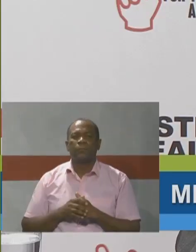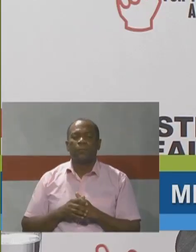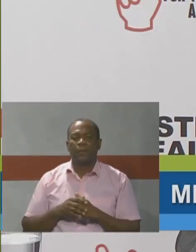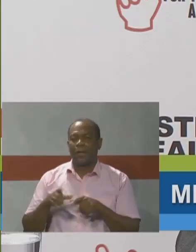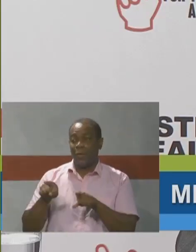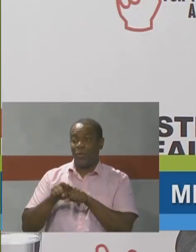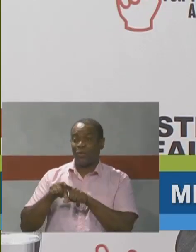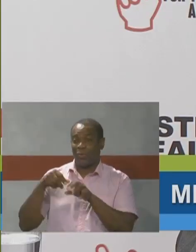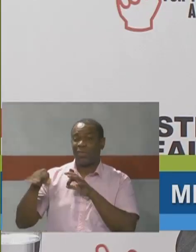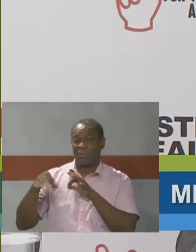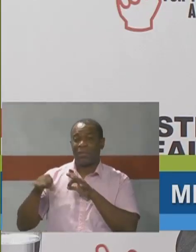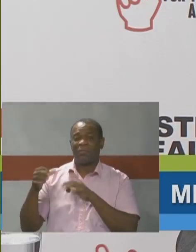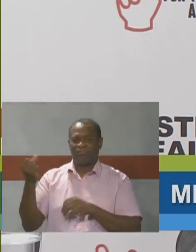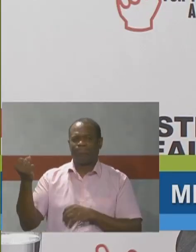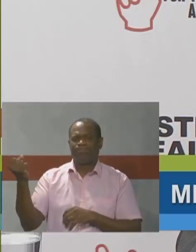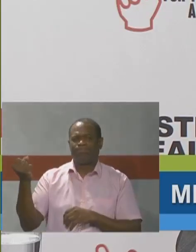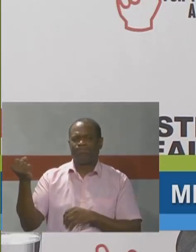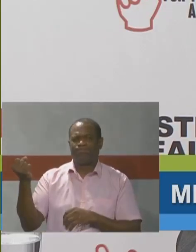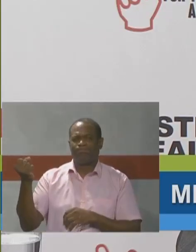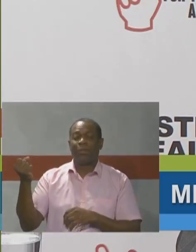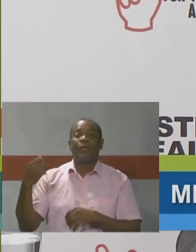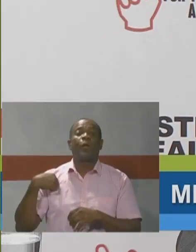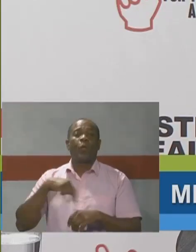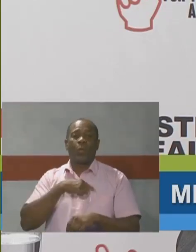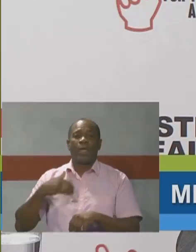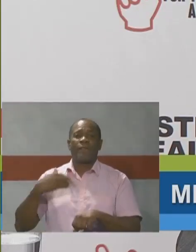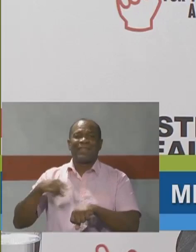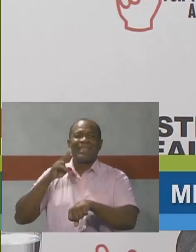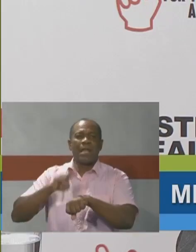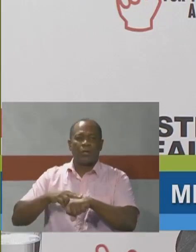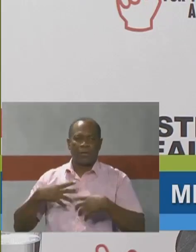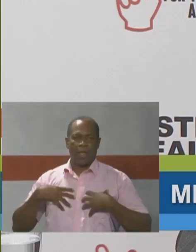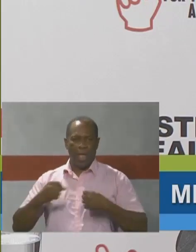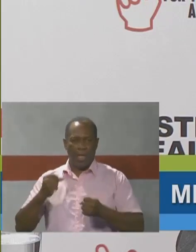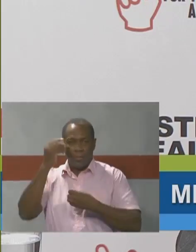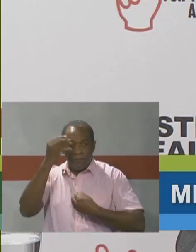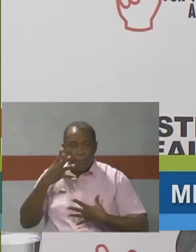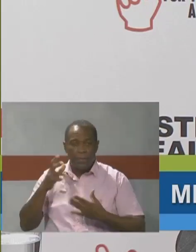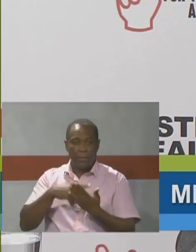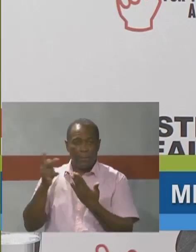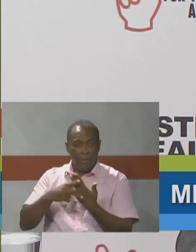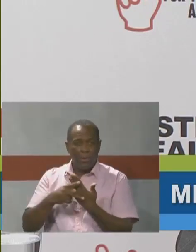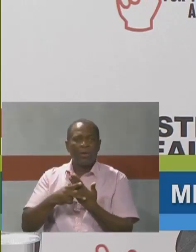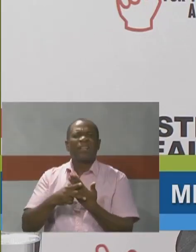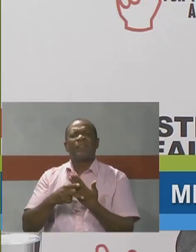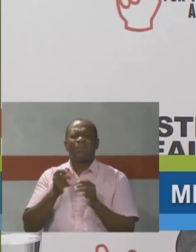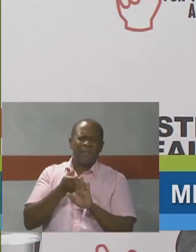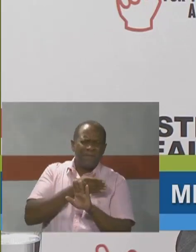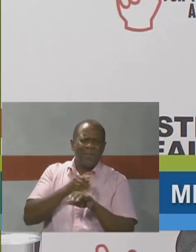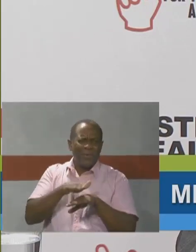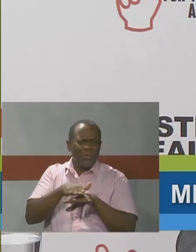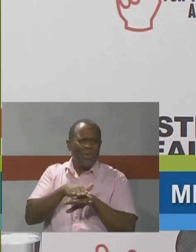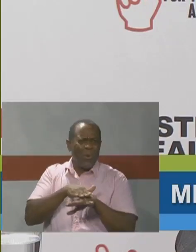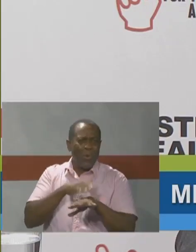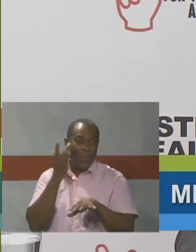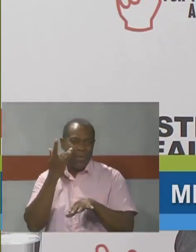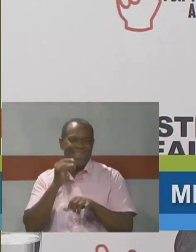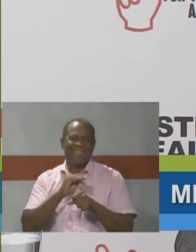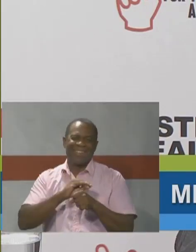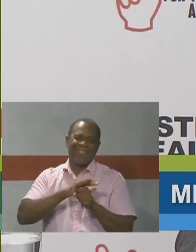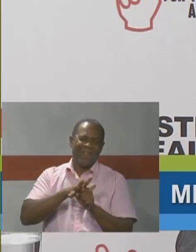Saturday, we do have a national health information program that was slowed down because of COVID, and we